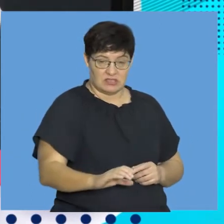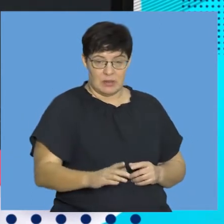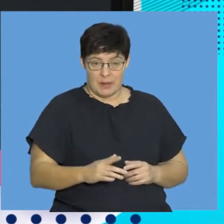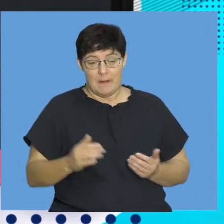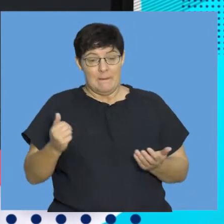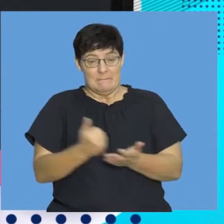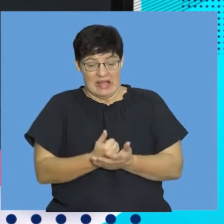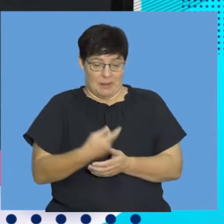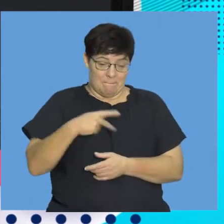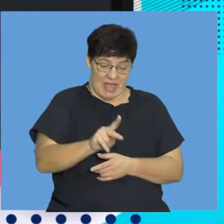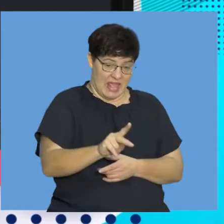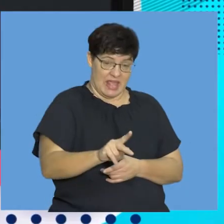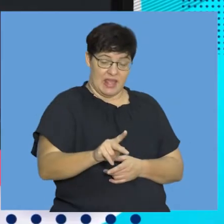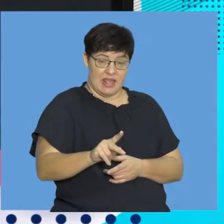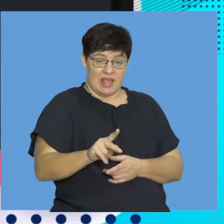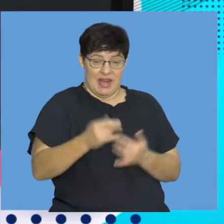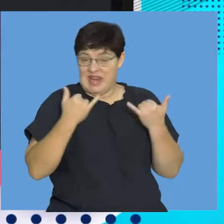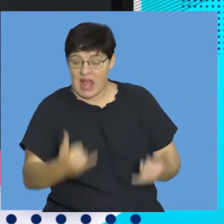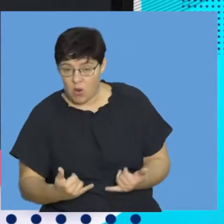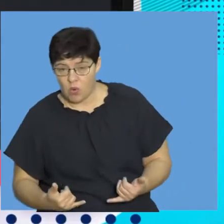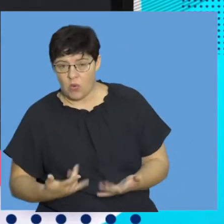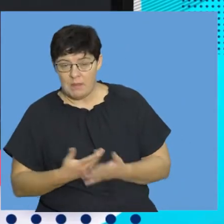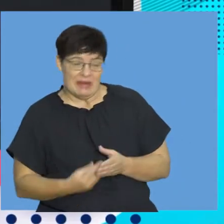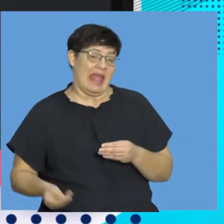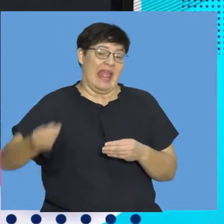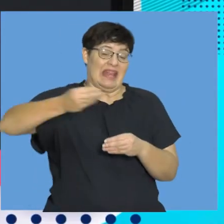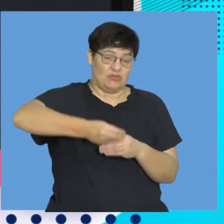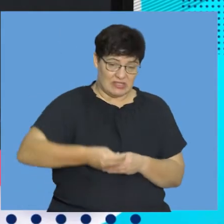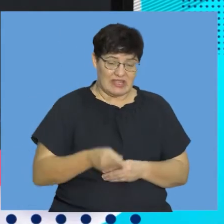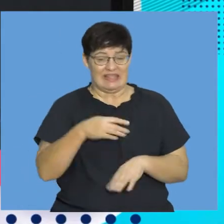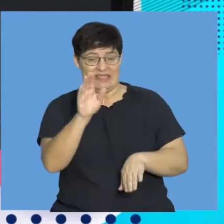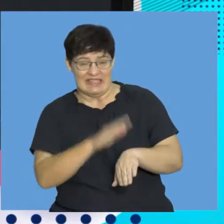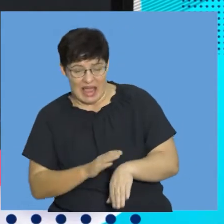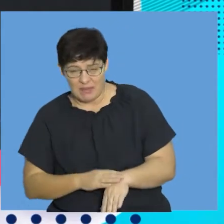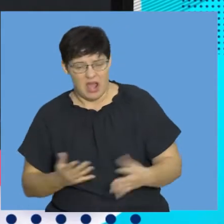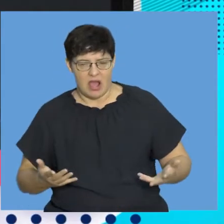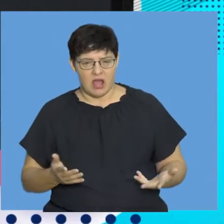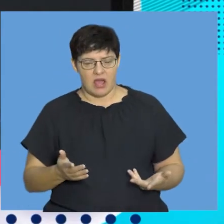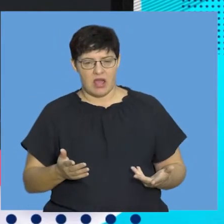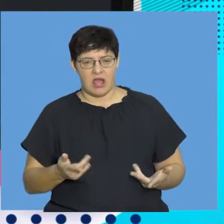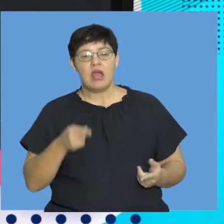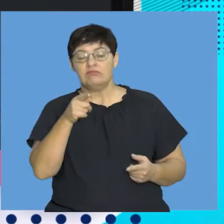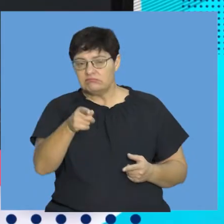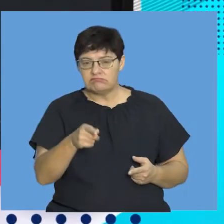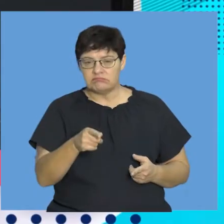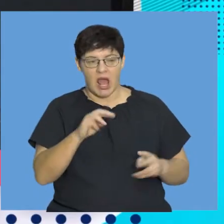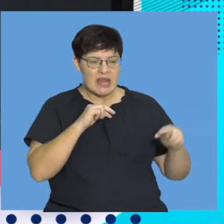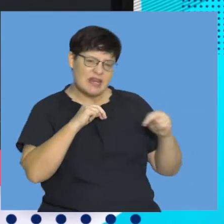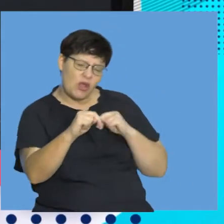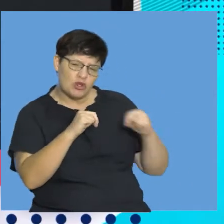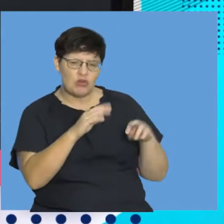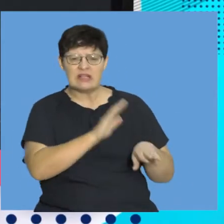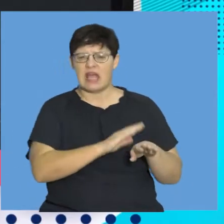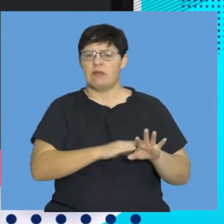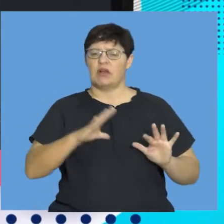you have to pay a certain amount and you have to pay the interest rate at that time. So obviously when you are negotiating,